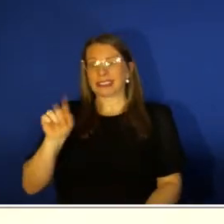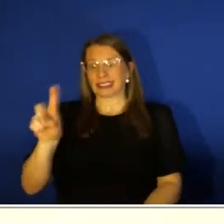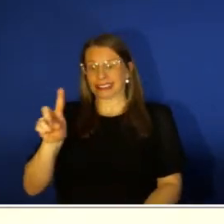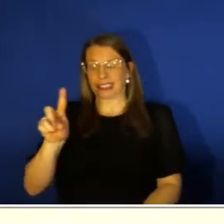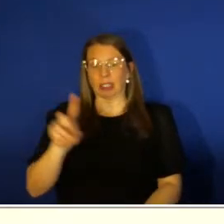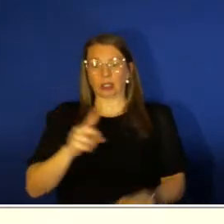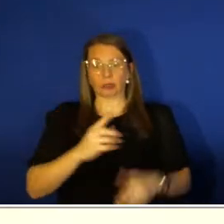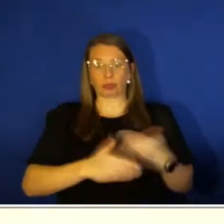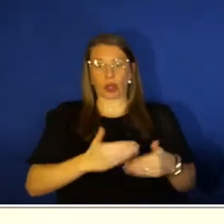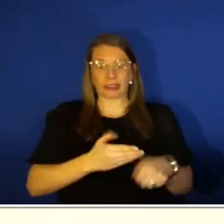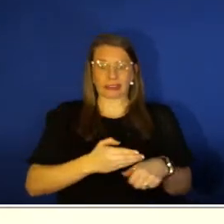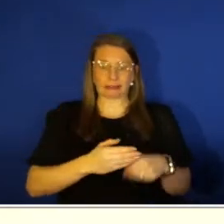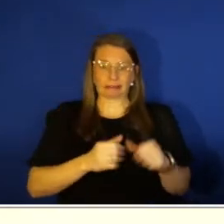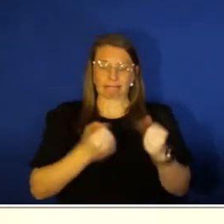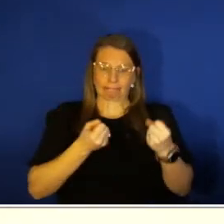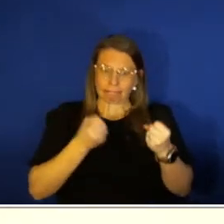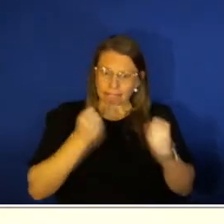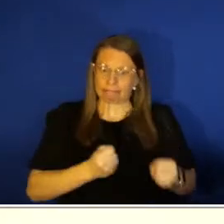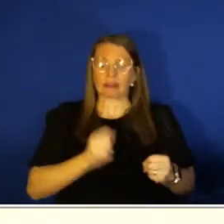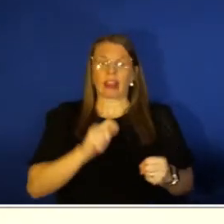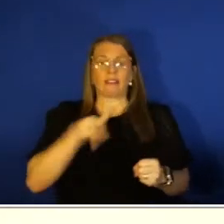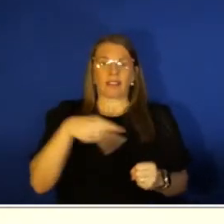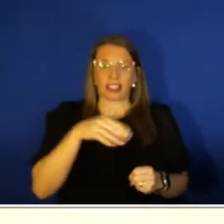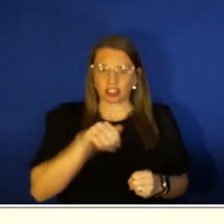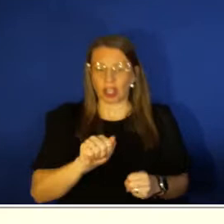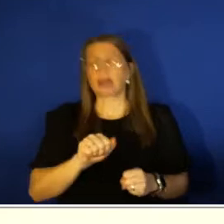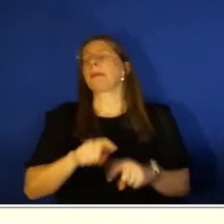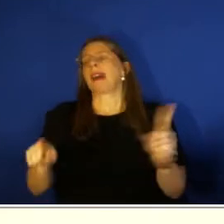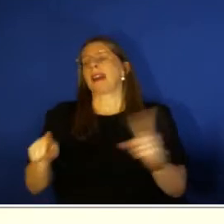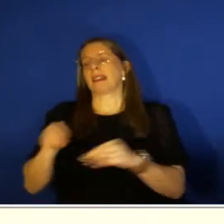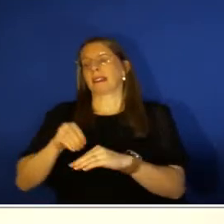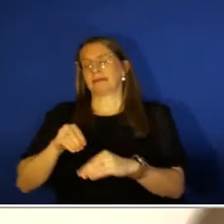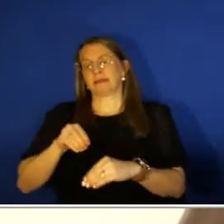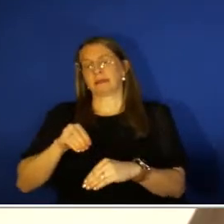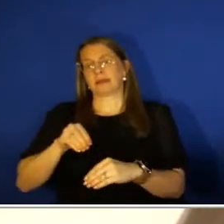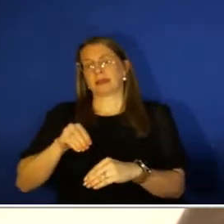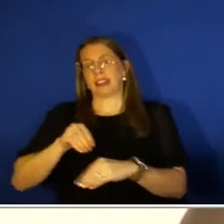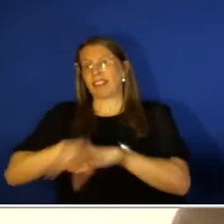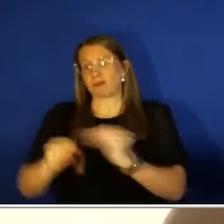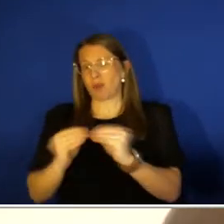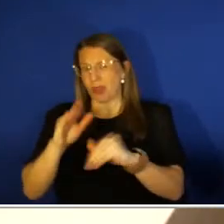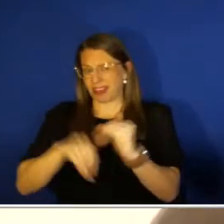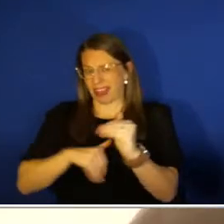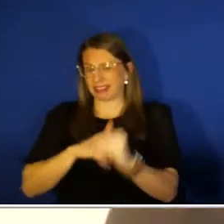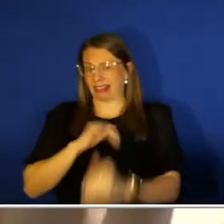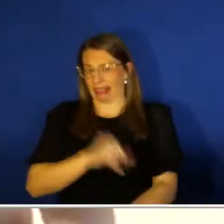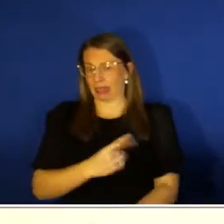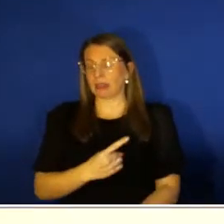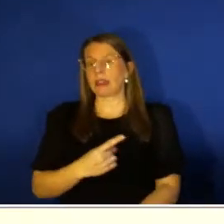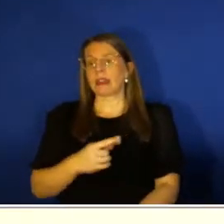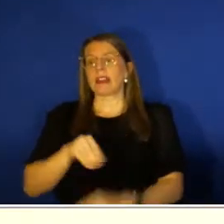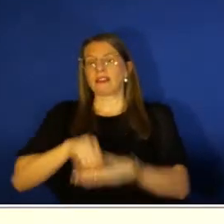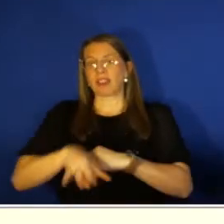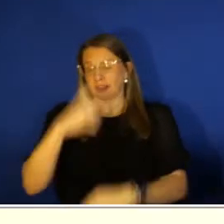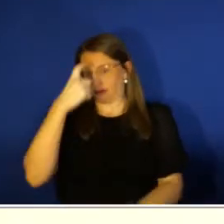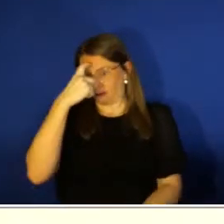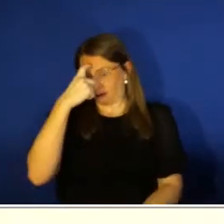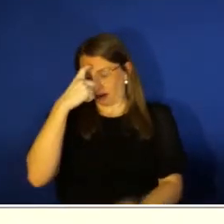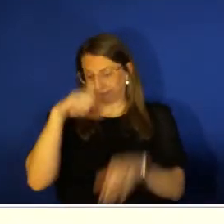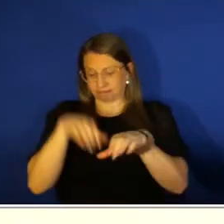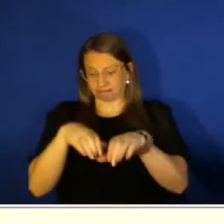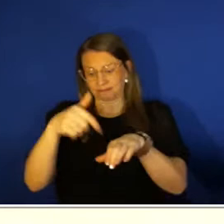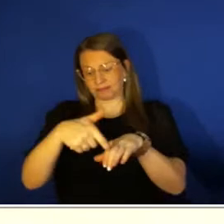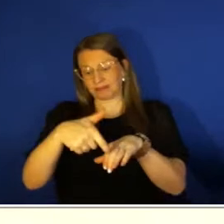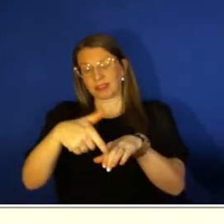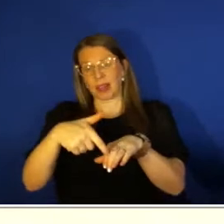aphasia. But FTD affects a lot more than that. It actually affects the front parts of the brain, and